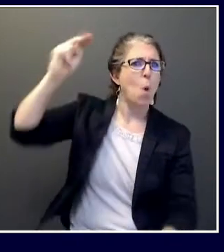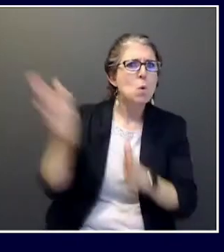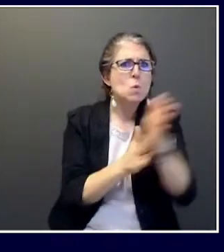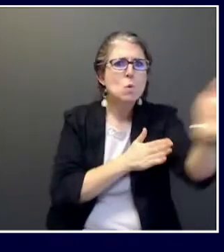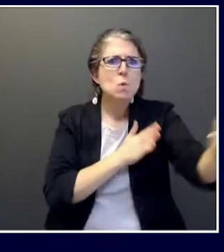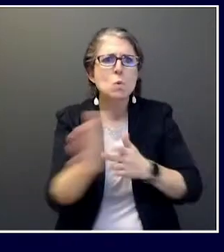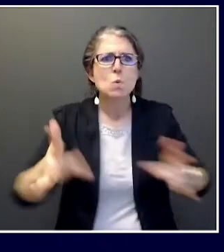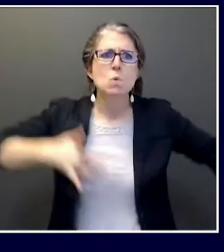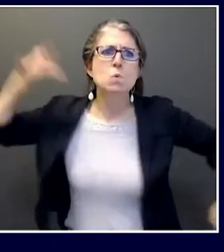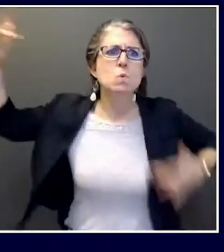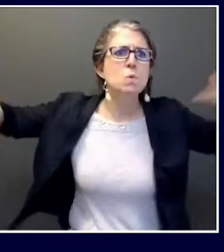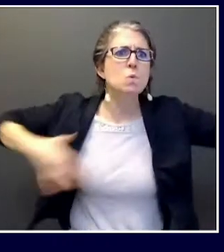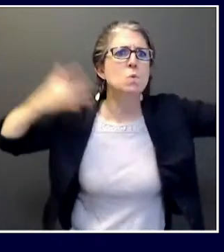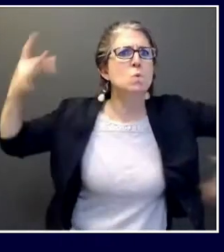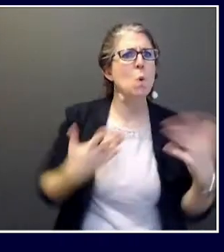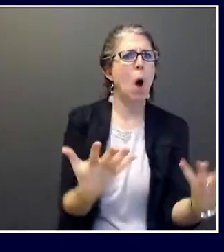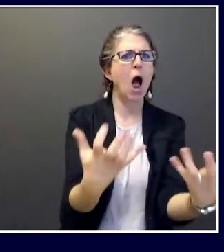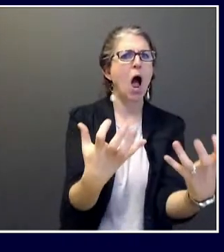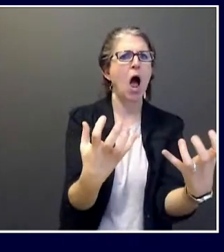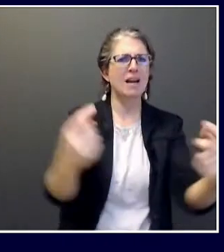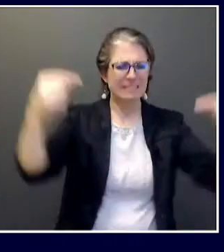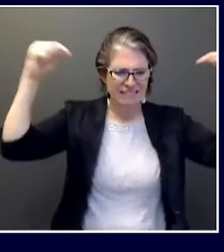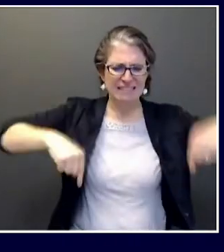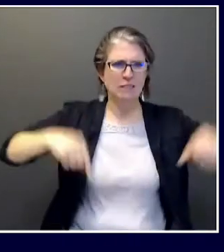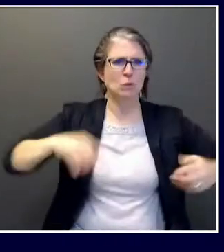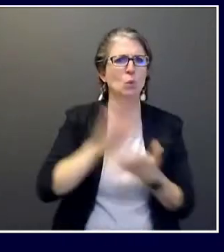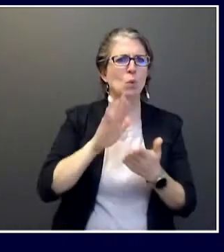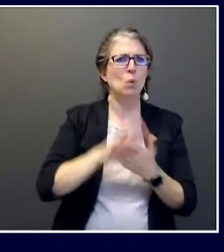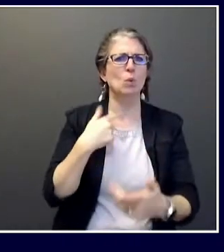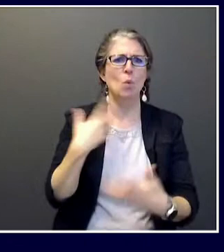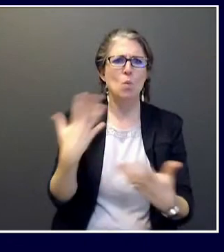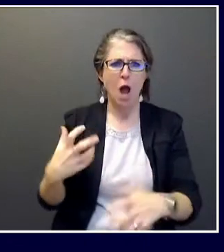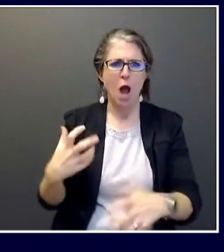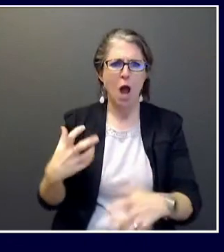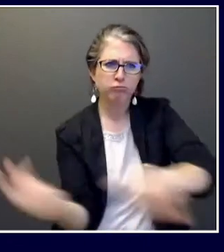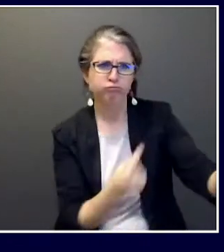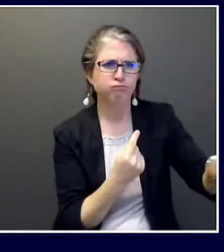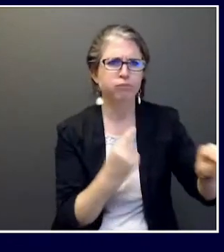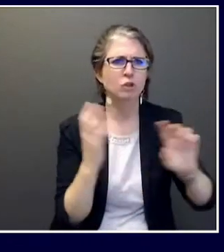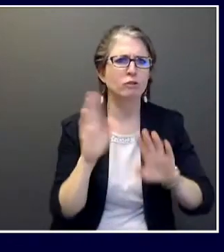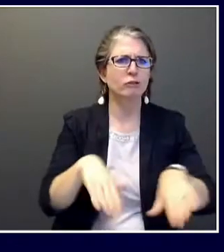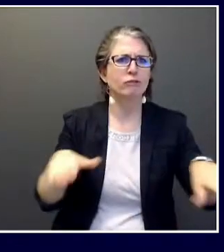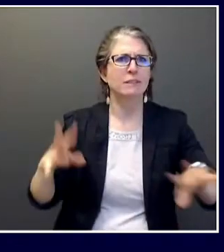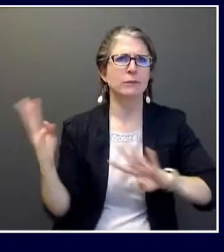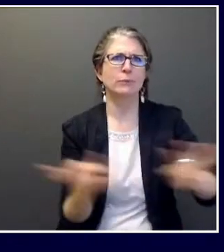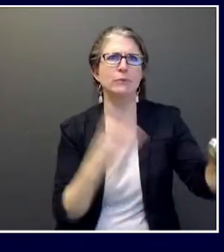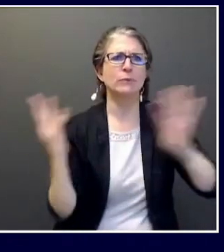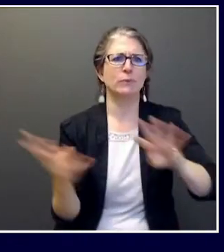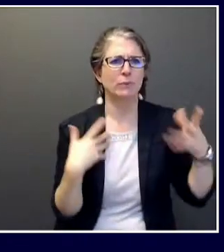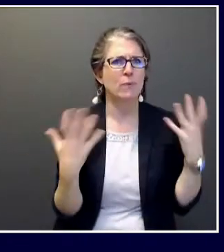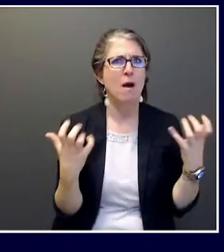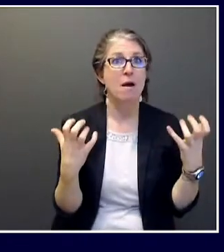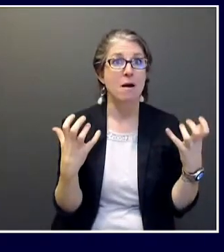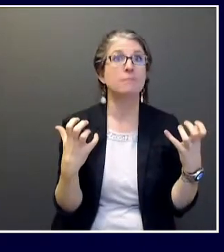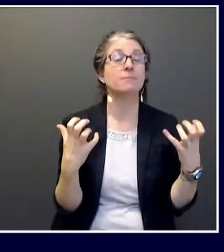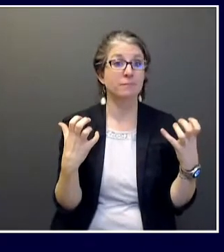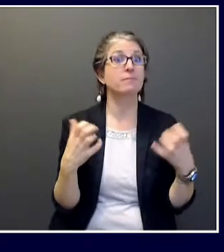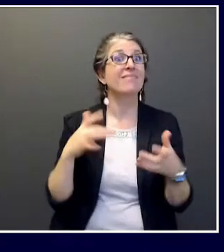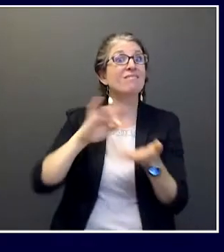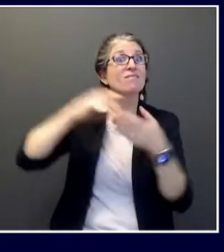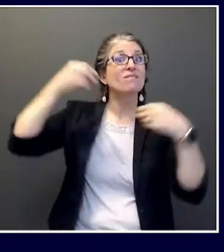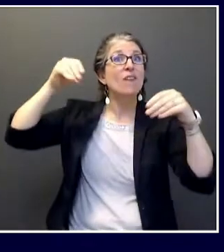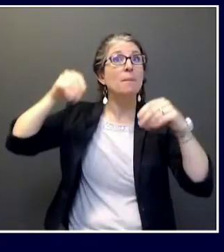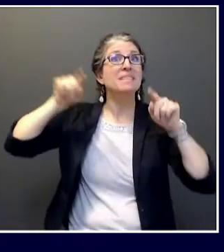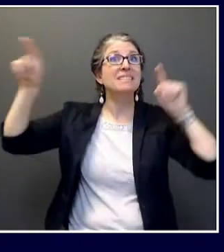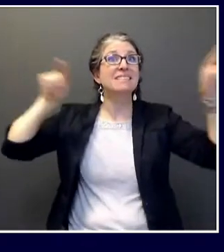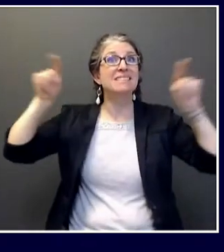school-based planning. In addition to the groups I've mentioned, 2 independent pharmacies up in the county, Hebert's and St. John's, have really stepped up